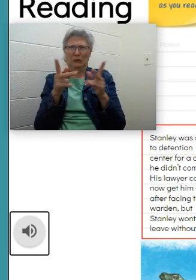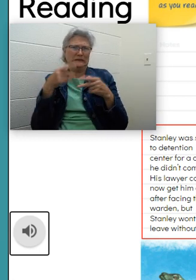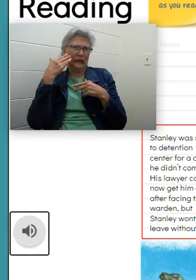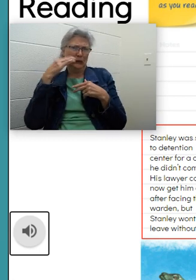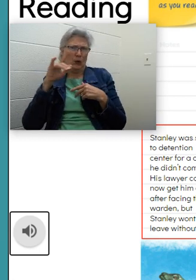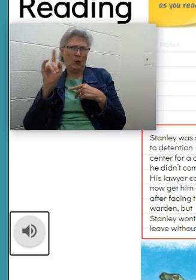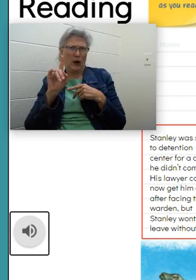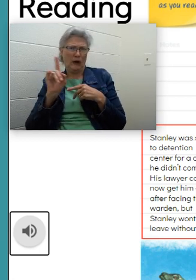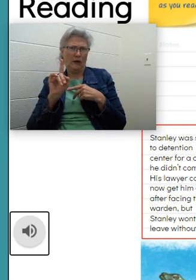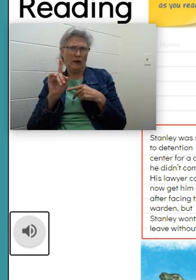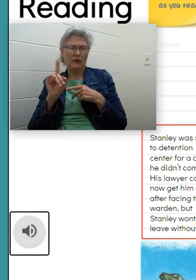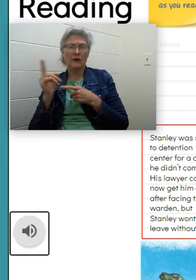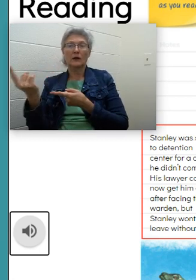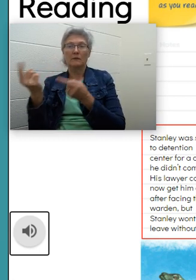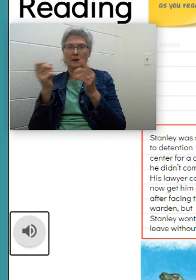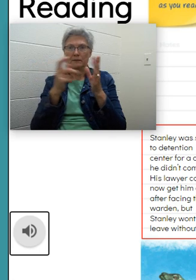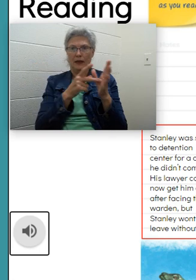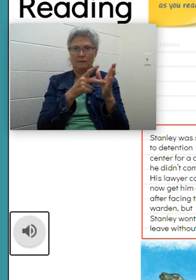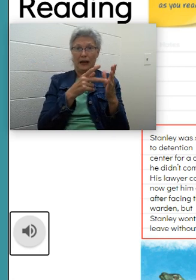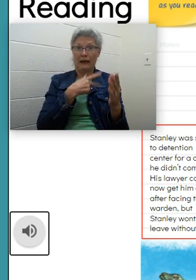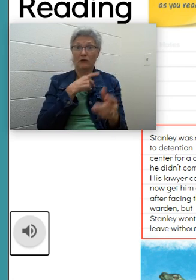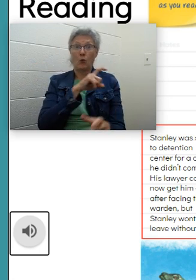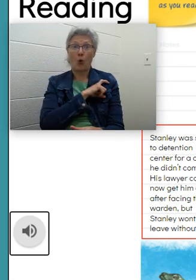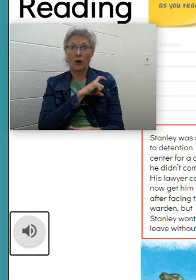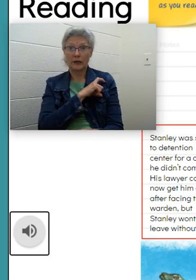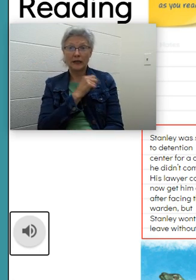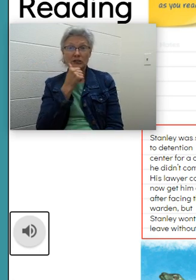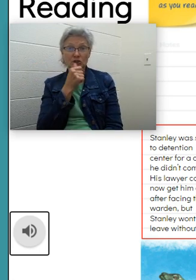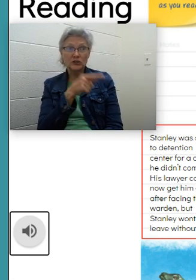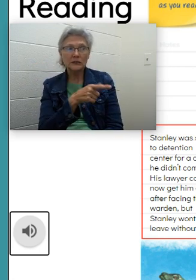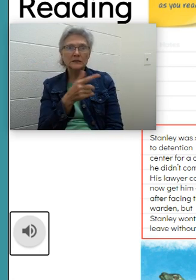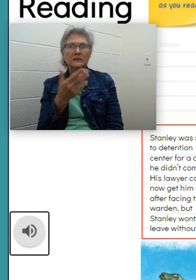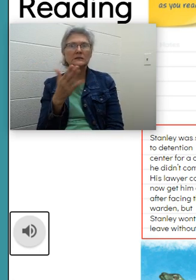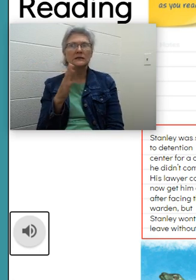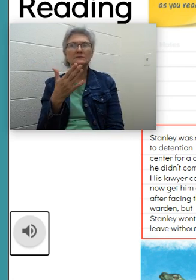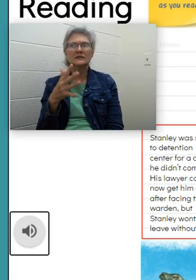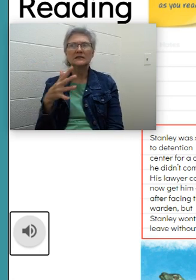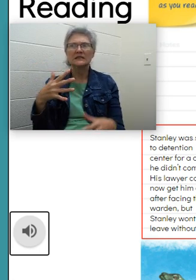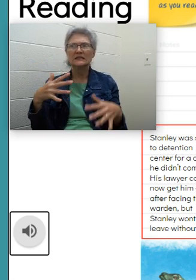but I've got this warden, and she seems